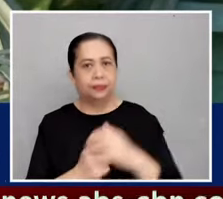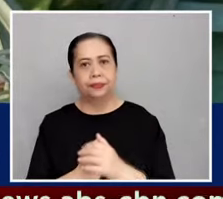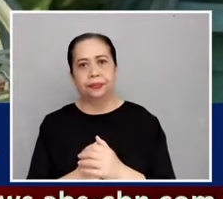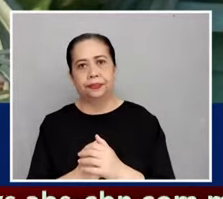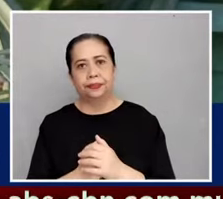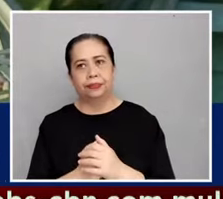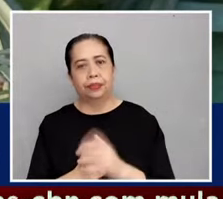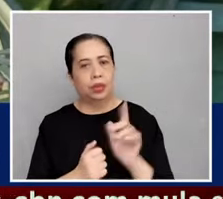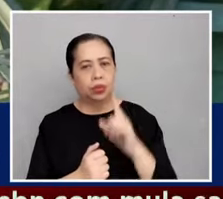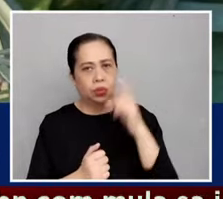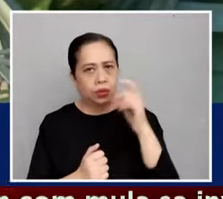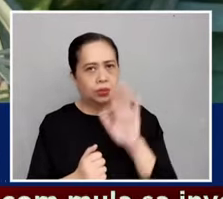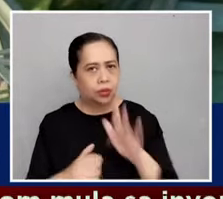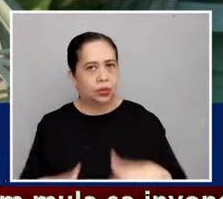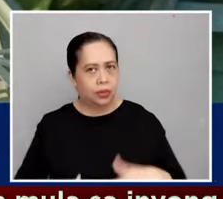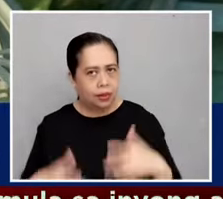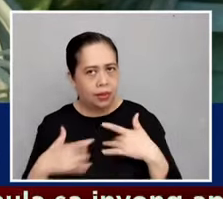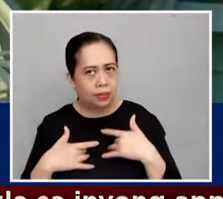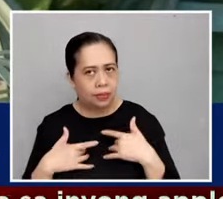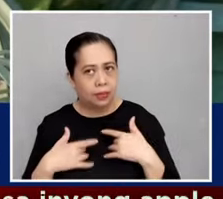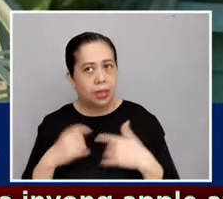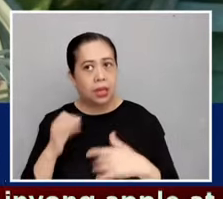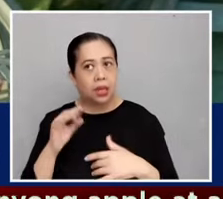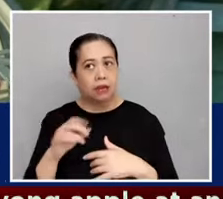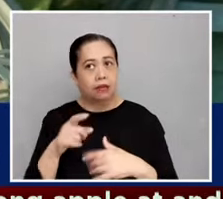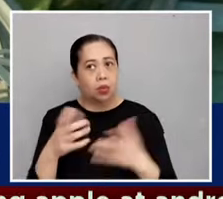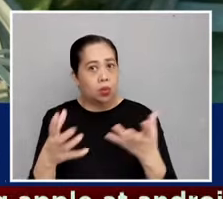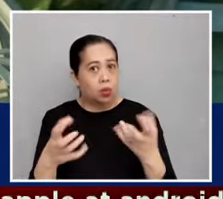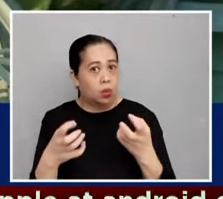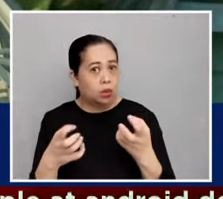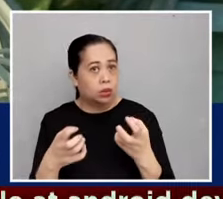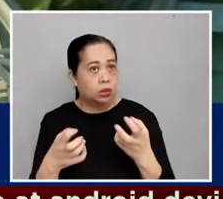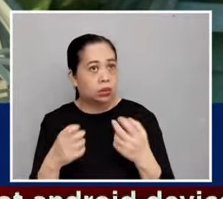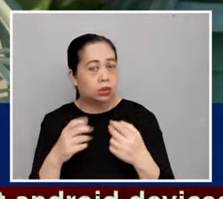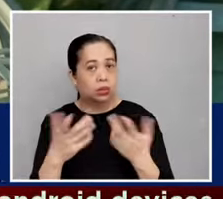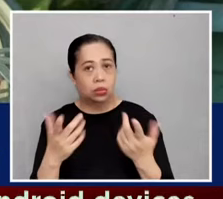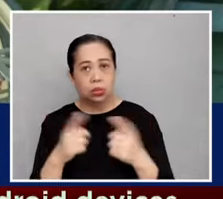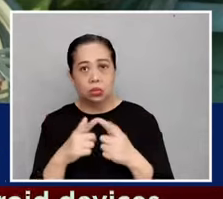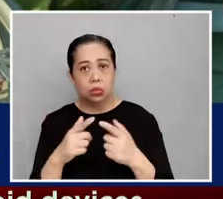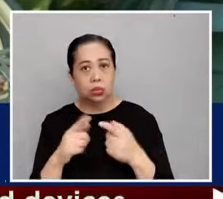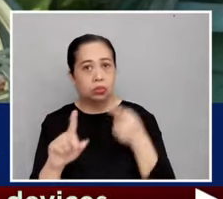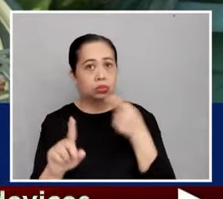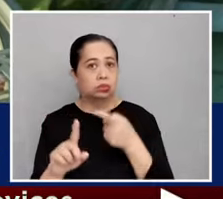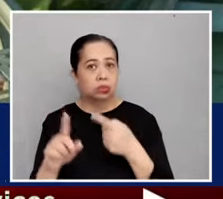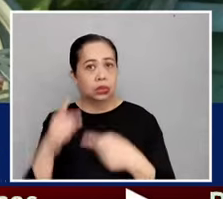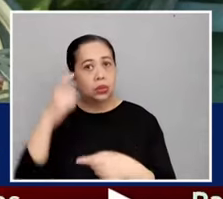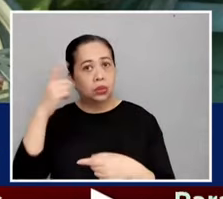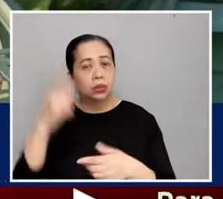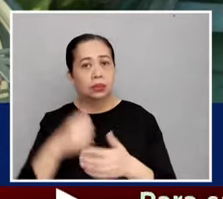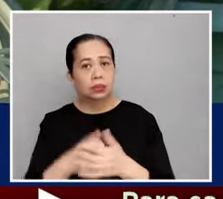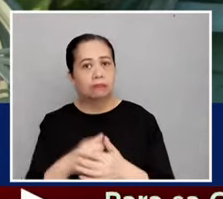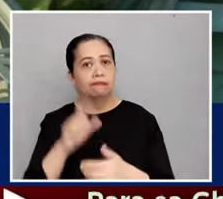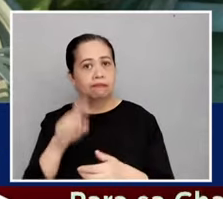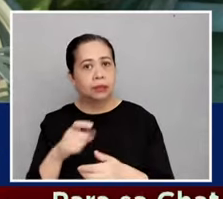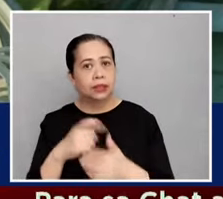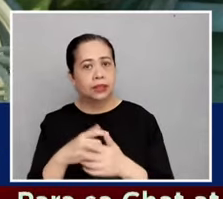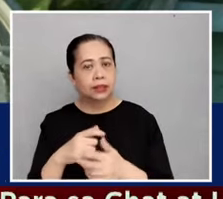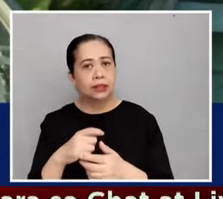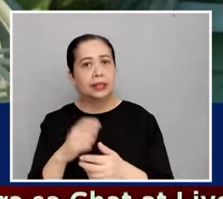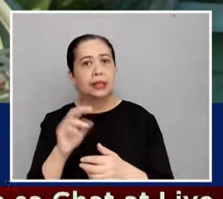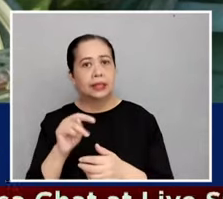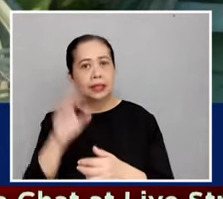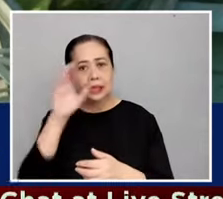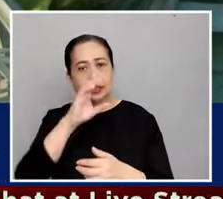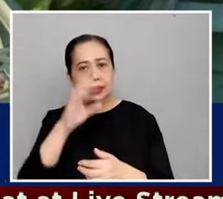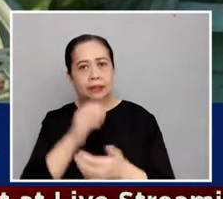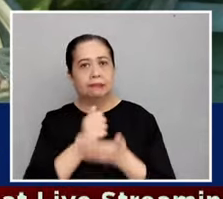yung pangarap mo sa buhay? Because if you want to pursue that dream, you have to seek treatment. You have